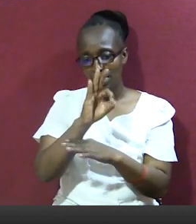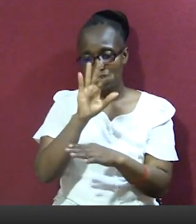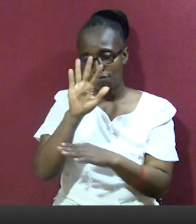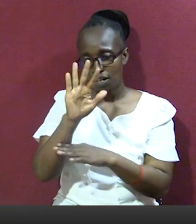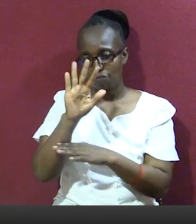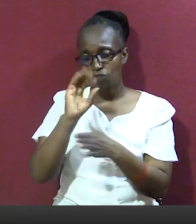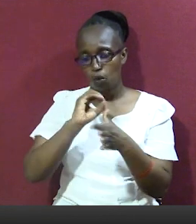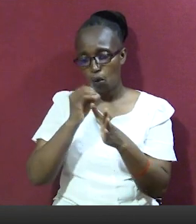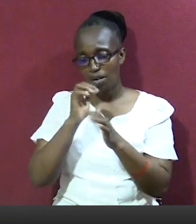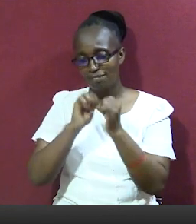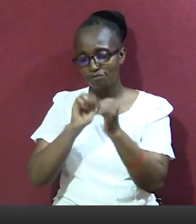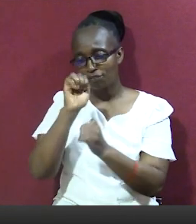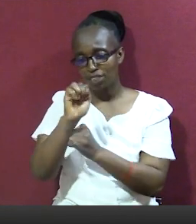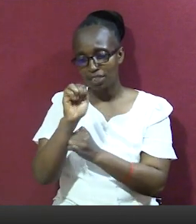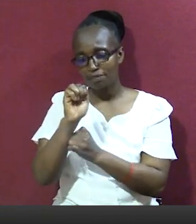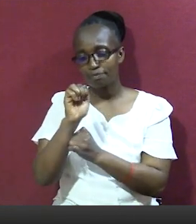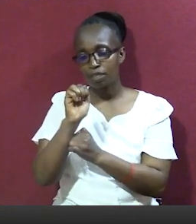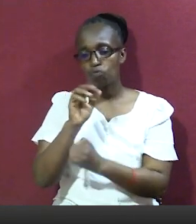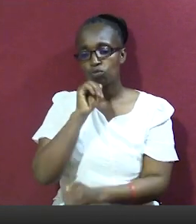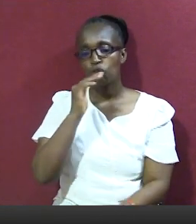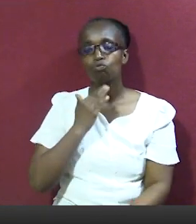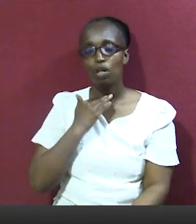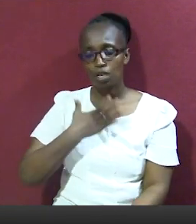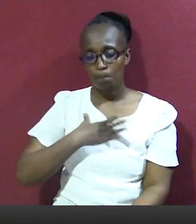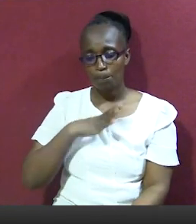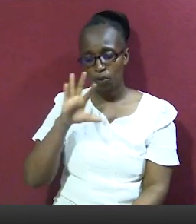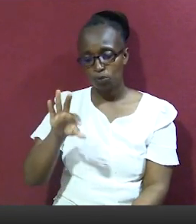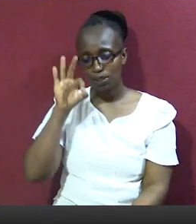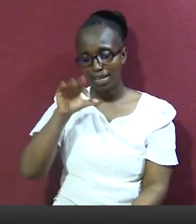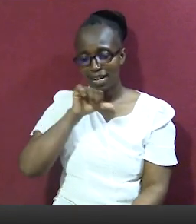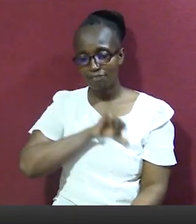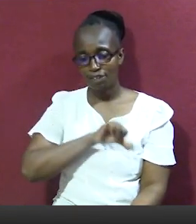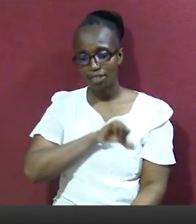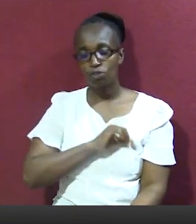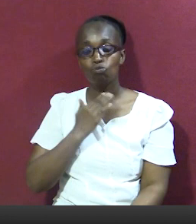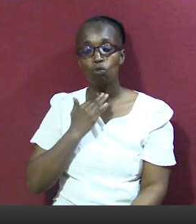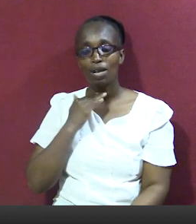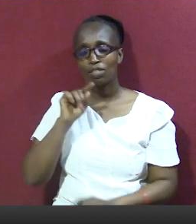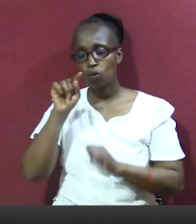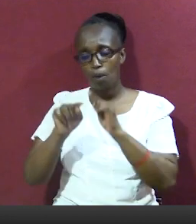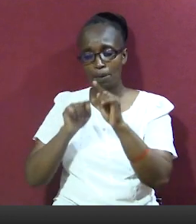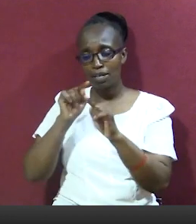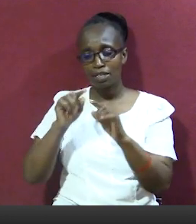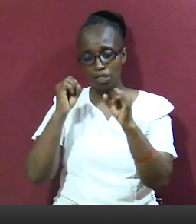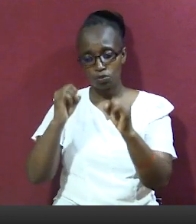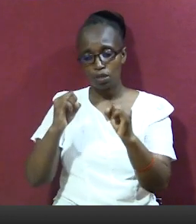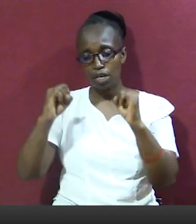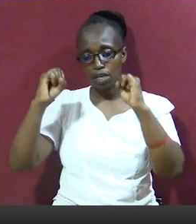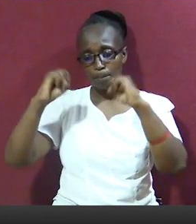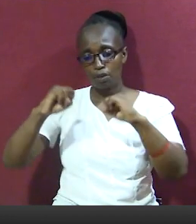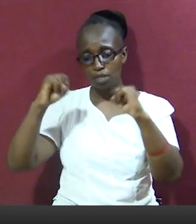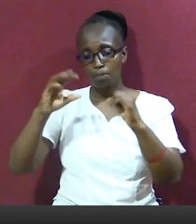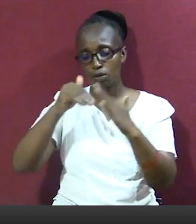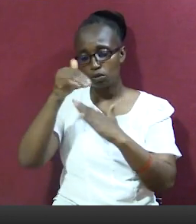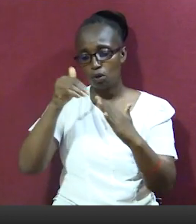that people do not, or crooked elements do not take advantage of that. And we want to condemn in the strongest terms possible all of those who